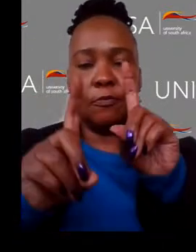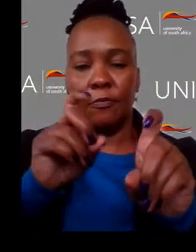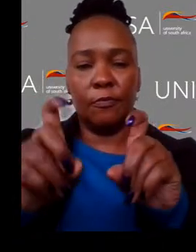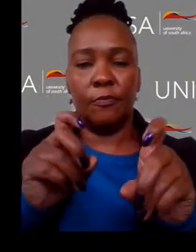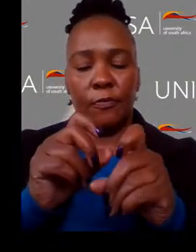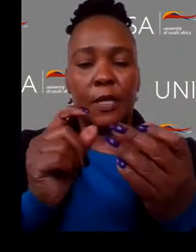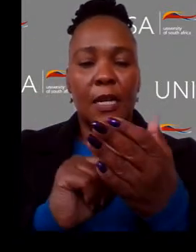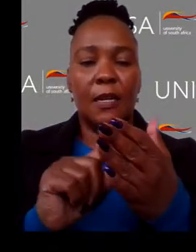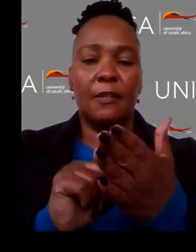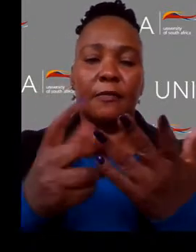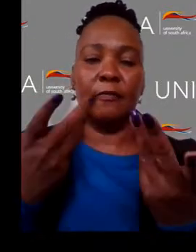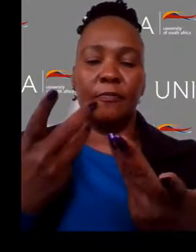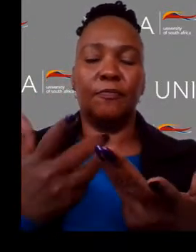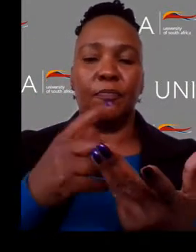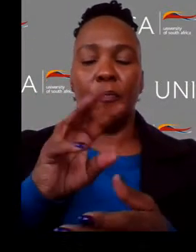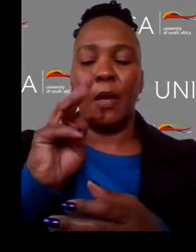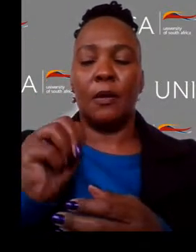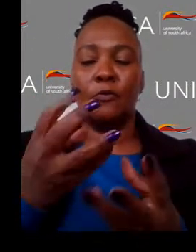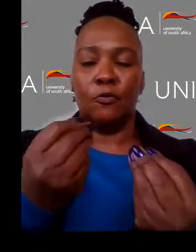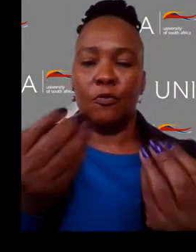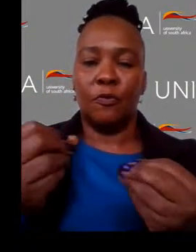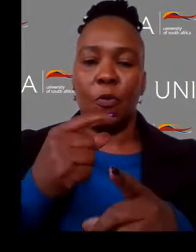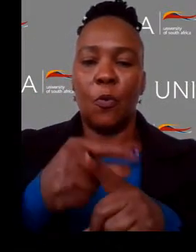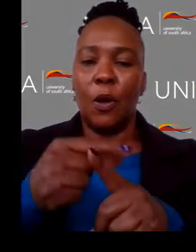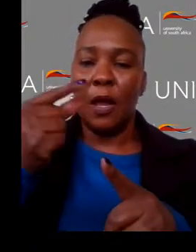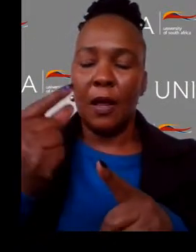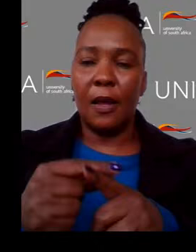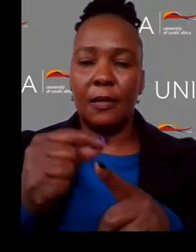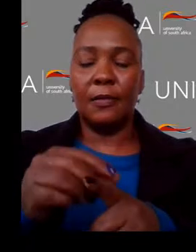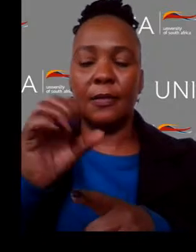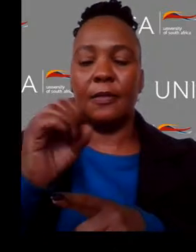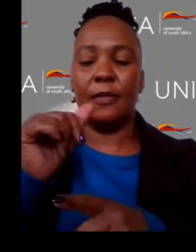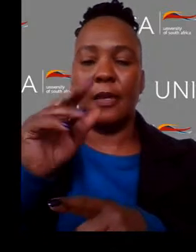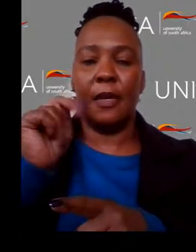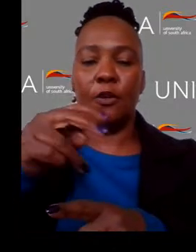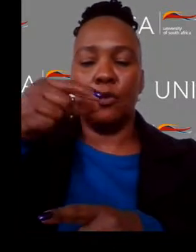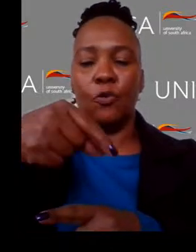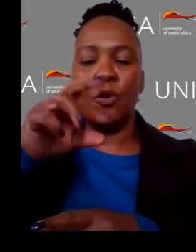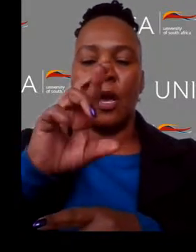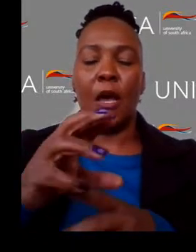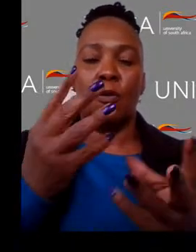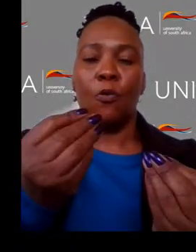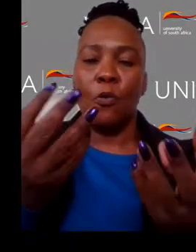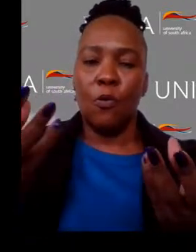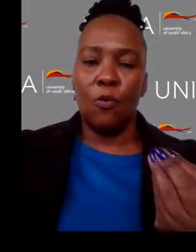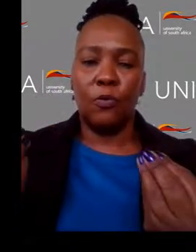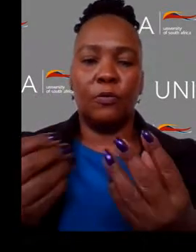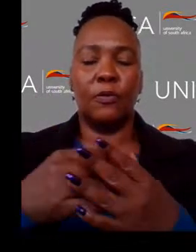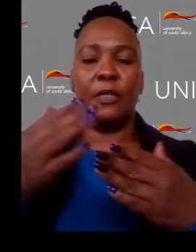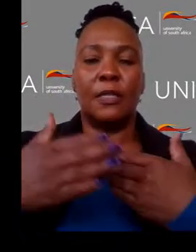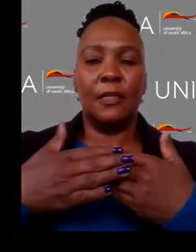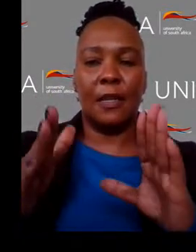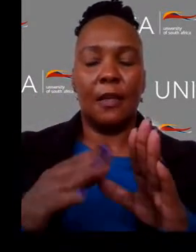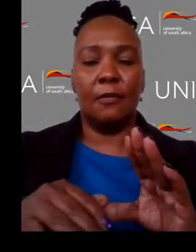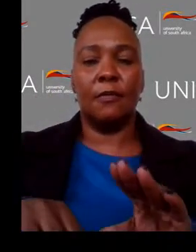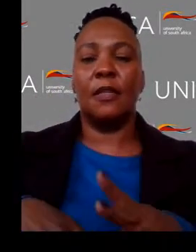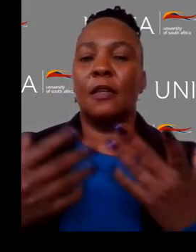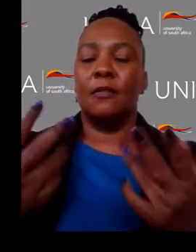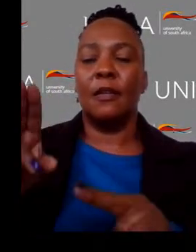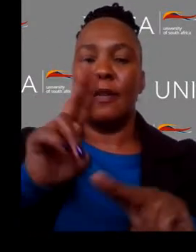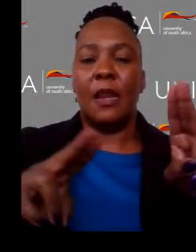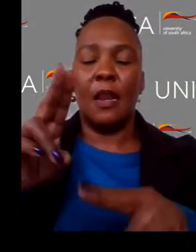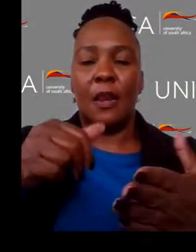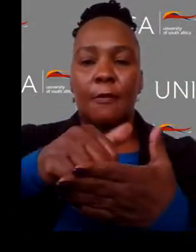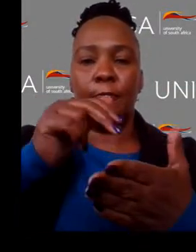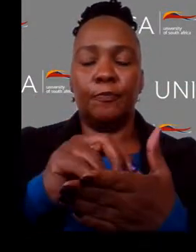out or in Microsoft Word. You scan the QR code, you start the invigilation process. So once